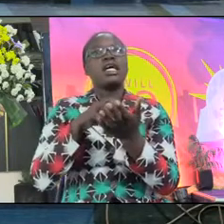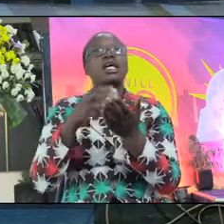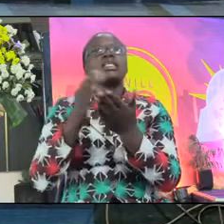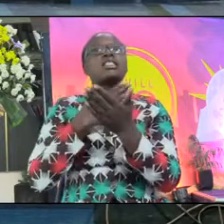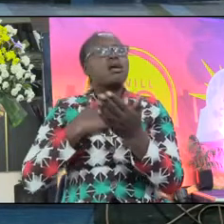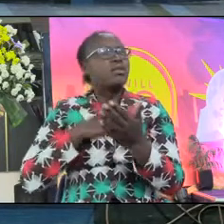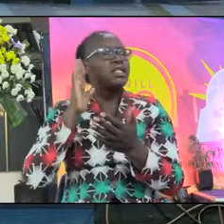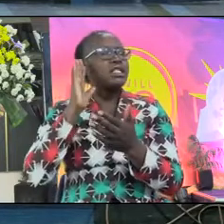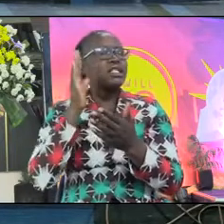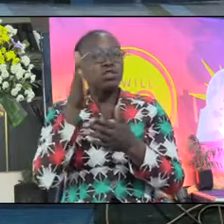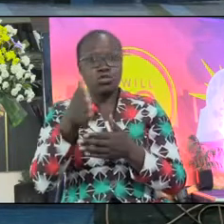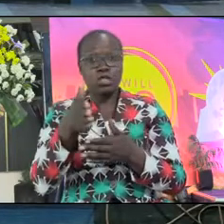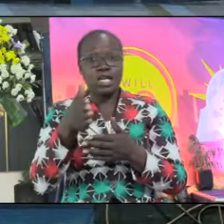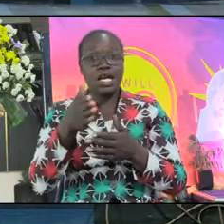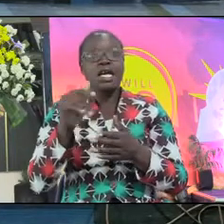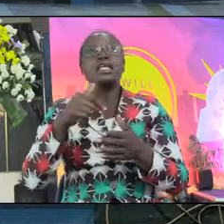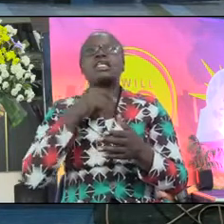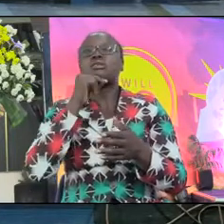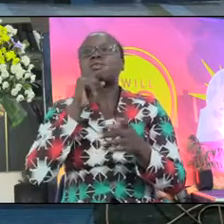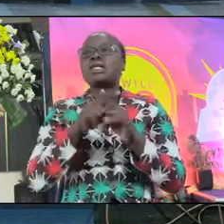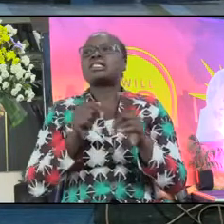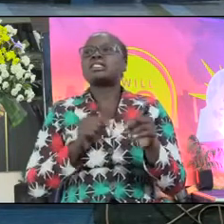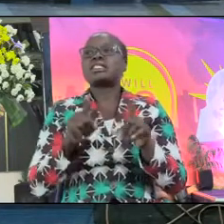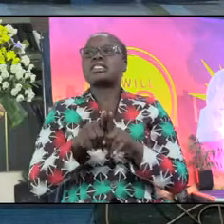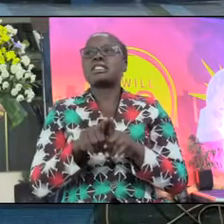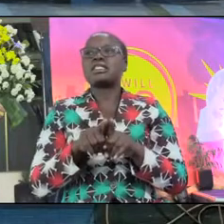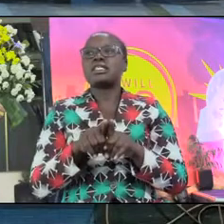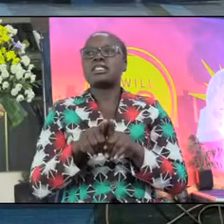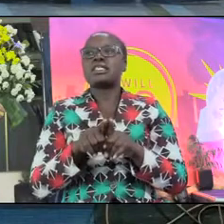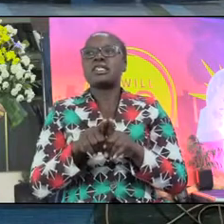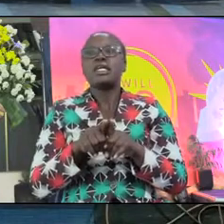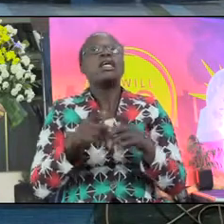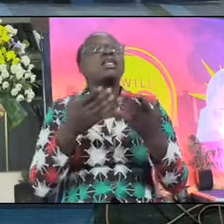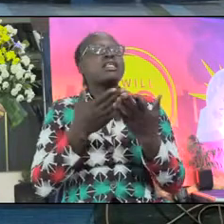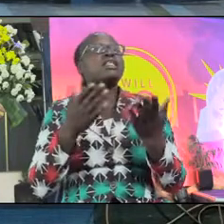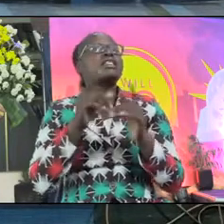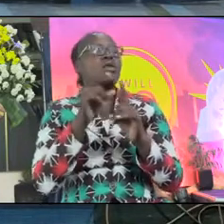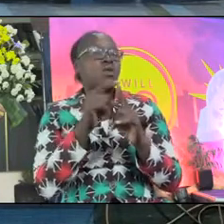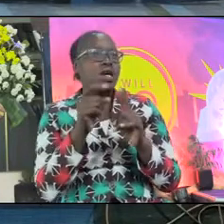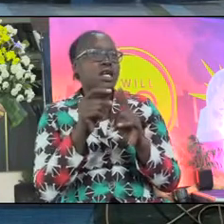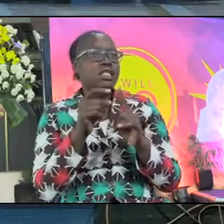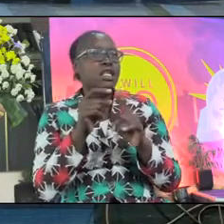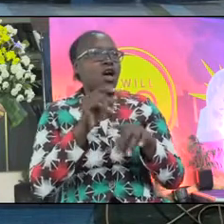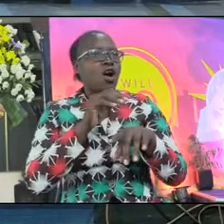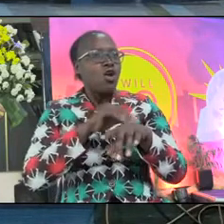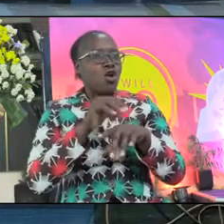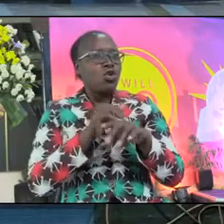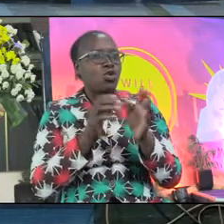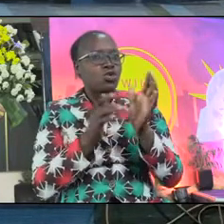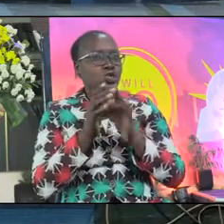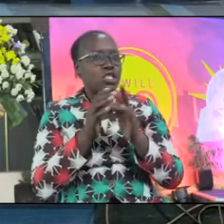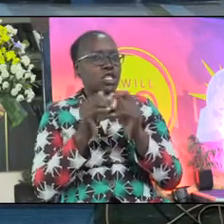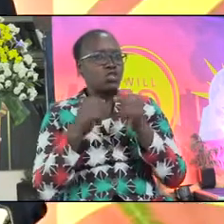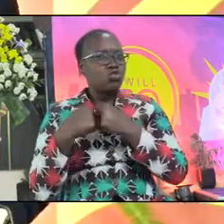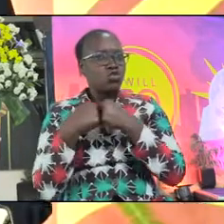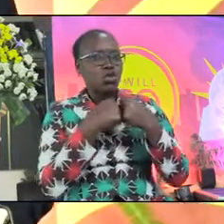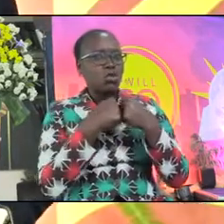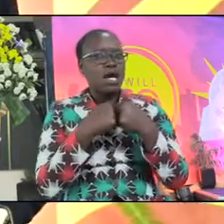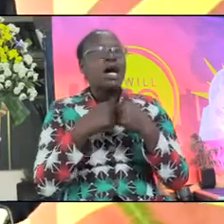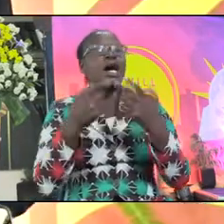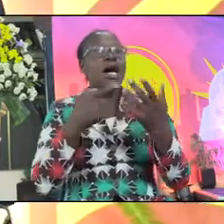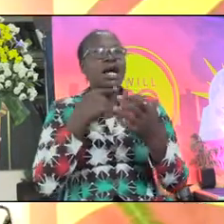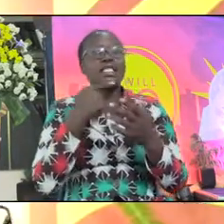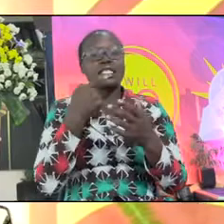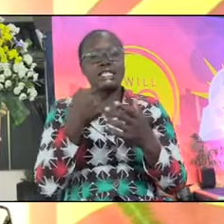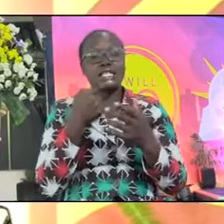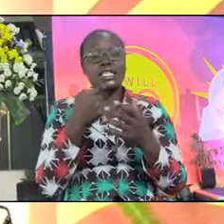somebody hearing me today? Yes, my brothers and sisters. Here they were, caught up in the storm. And the text